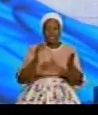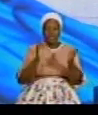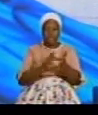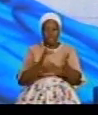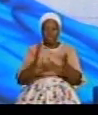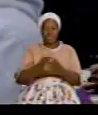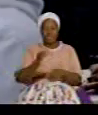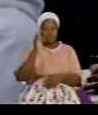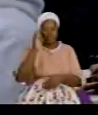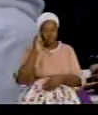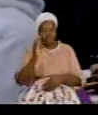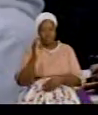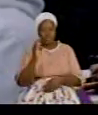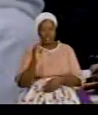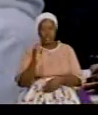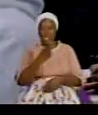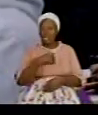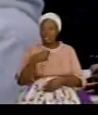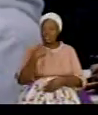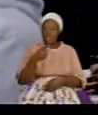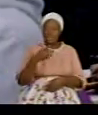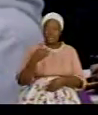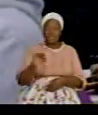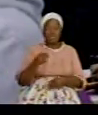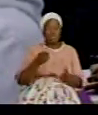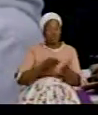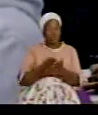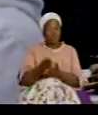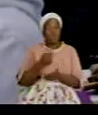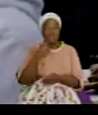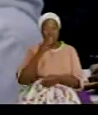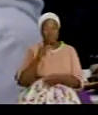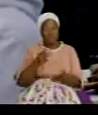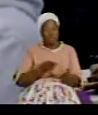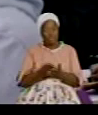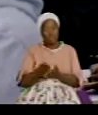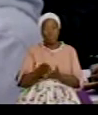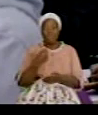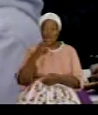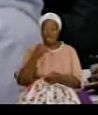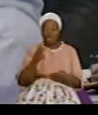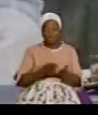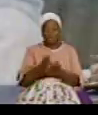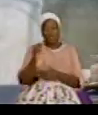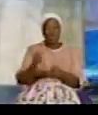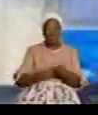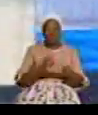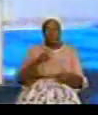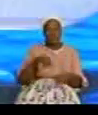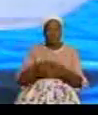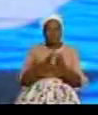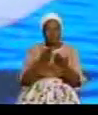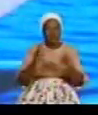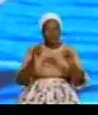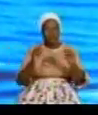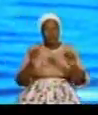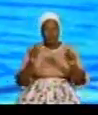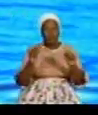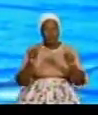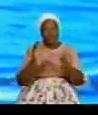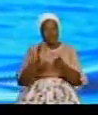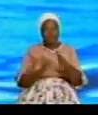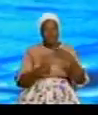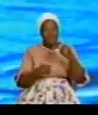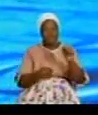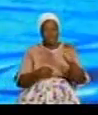Jesus preached. And telling the truth everywhere. Matthew chapter 18, verse